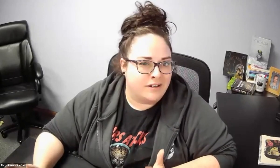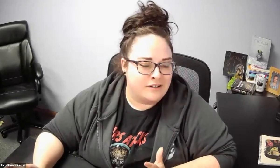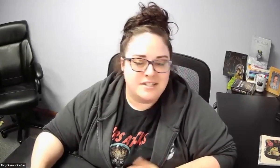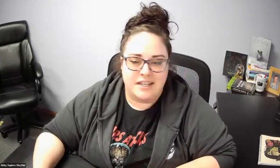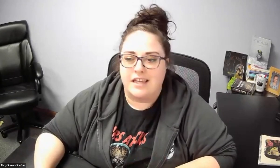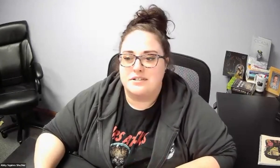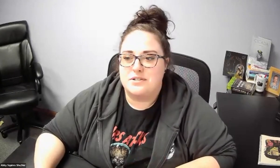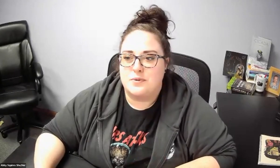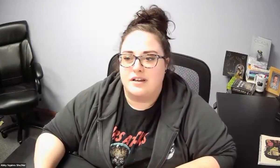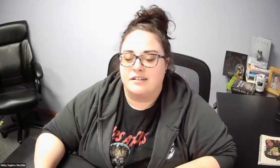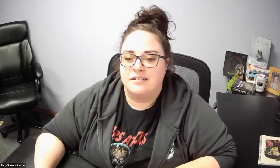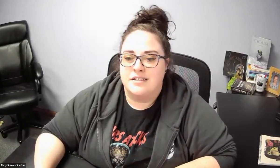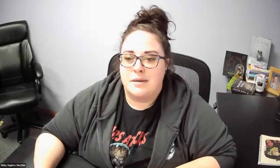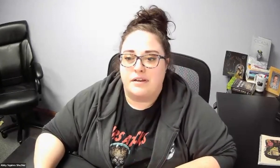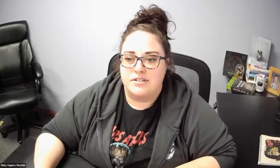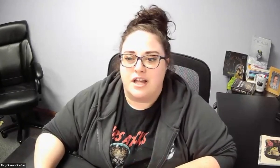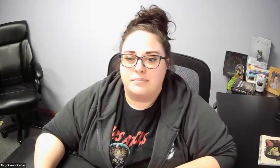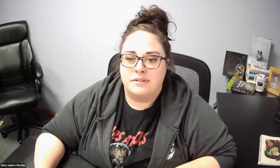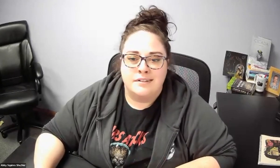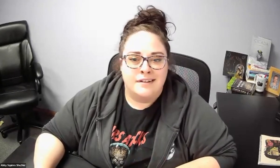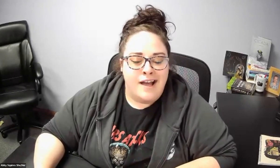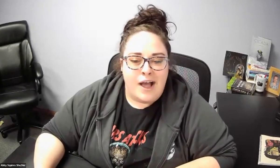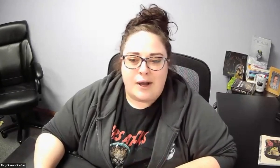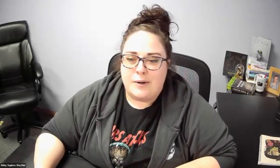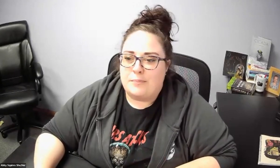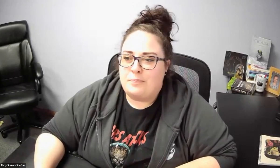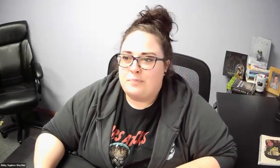physical barriers to get to the bagel shop.